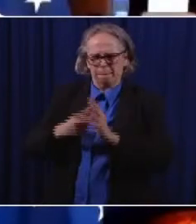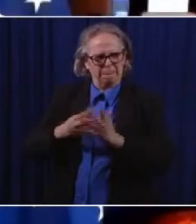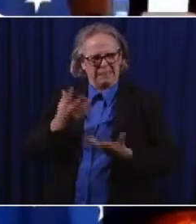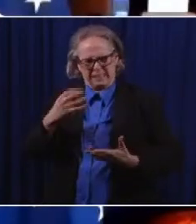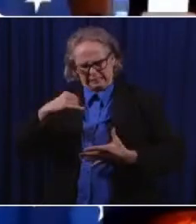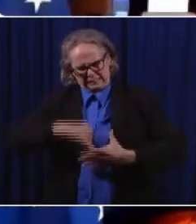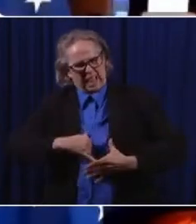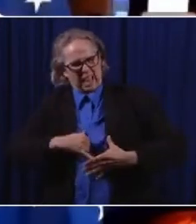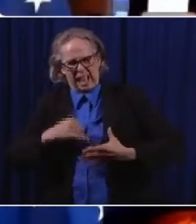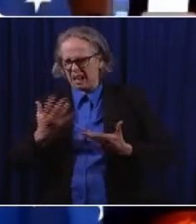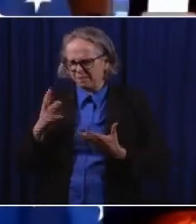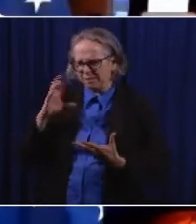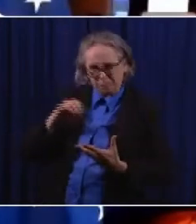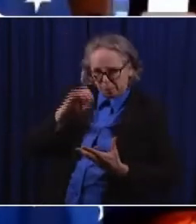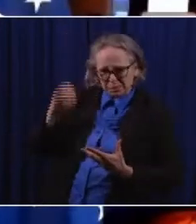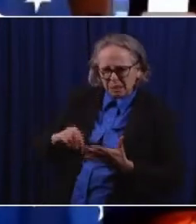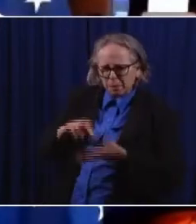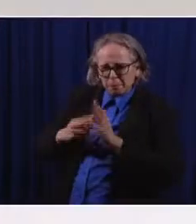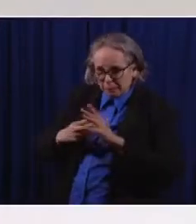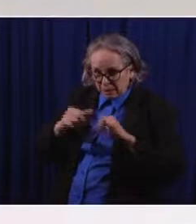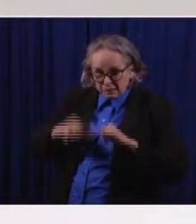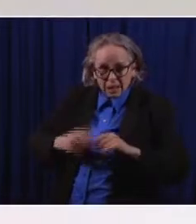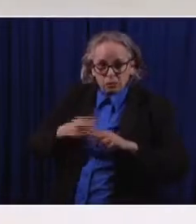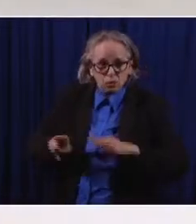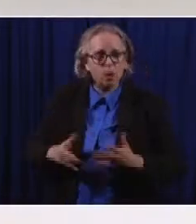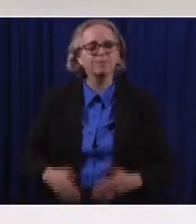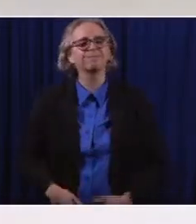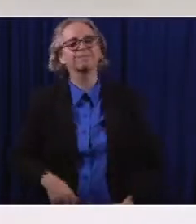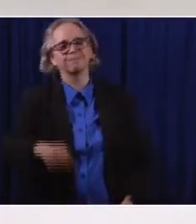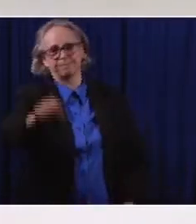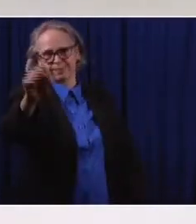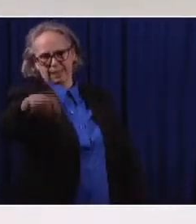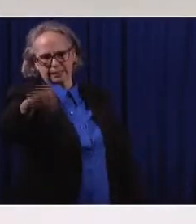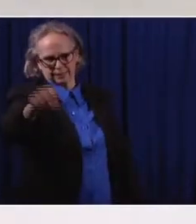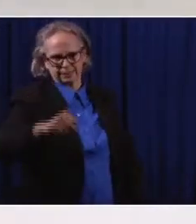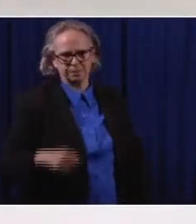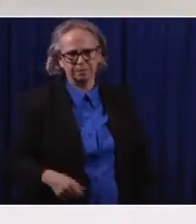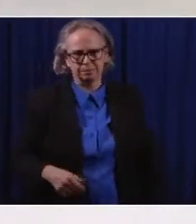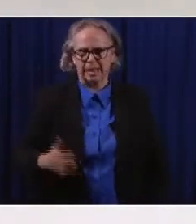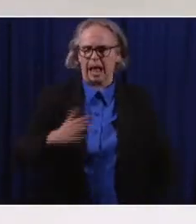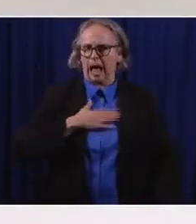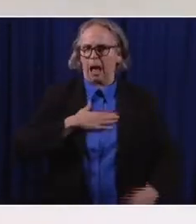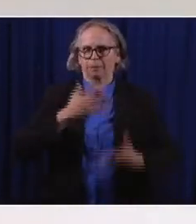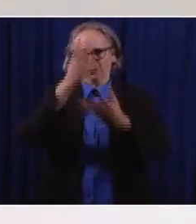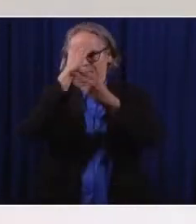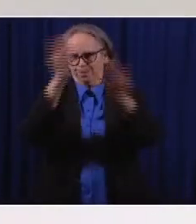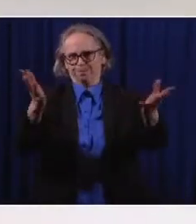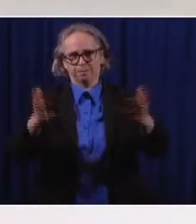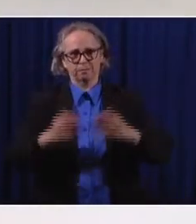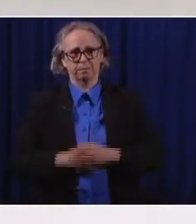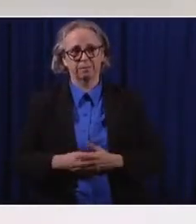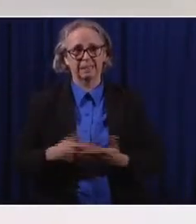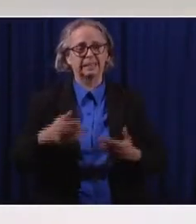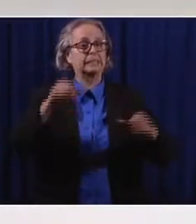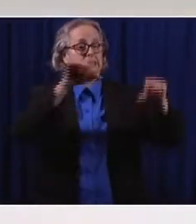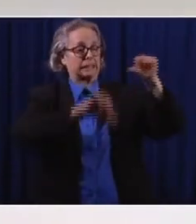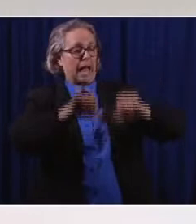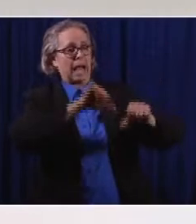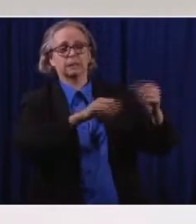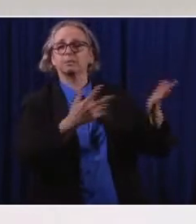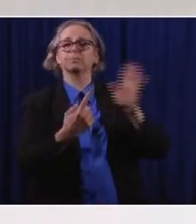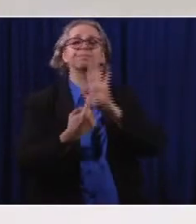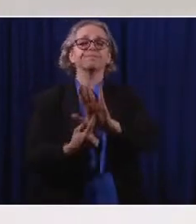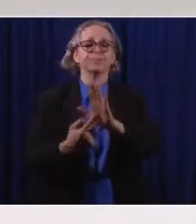to the virus once you've had it. Yes, I'm happy to tell you what's the state of the science at this moment with immunity, and